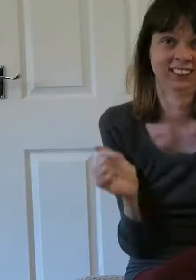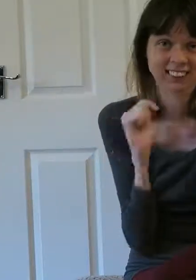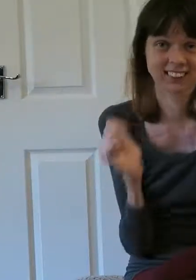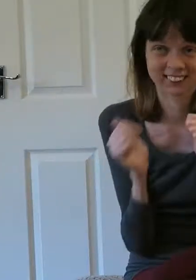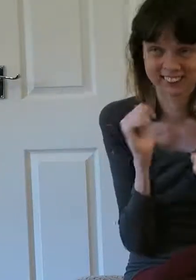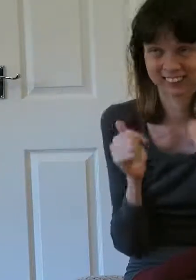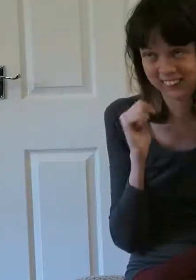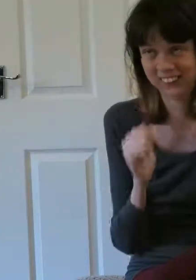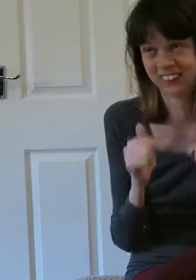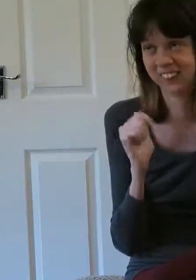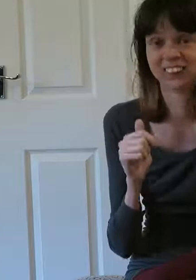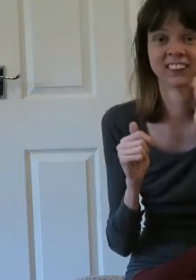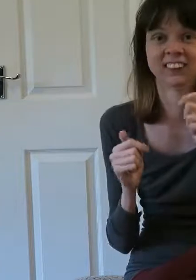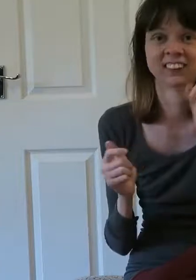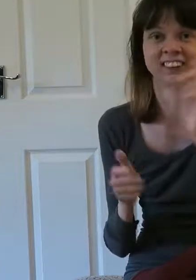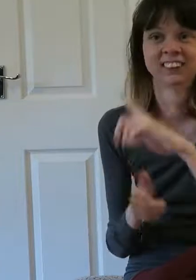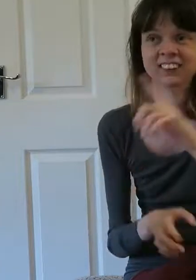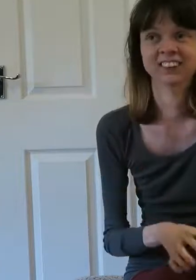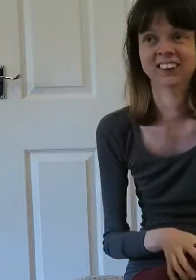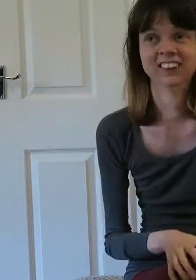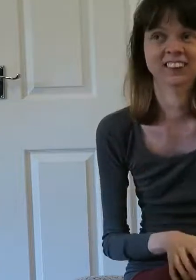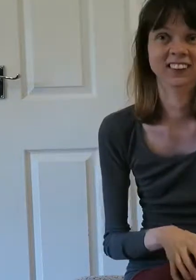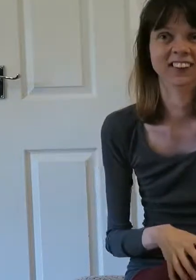No dancing.